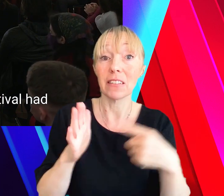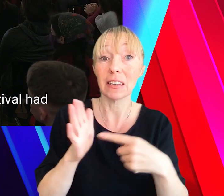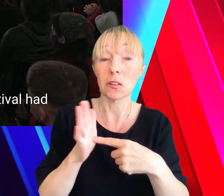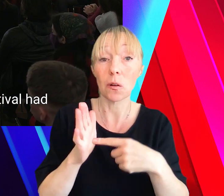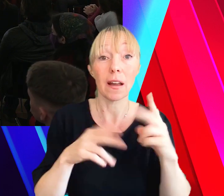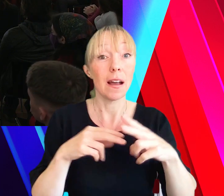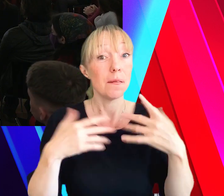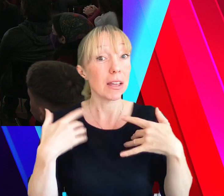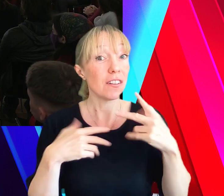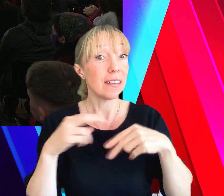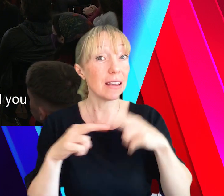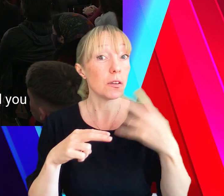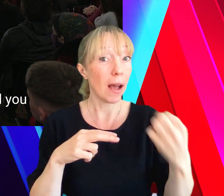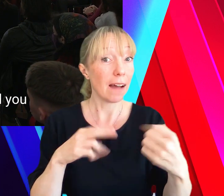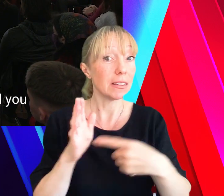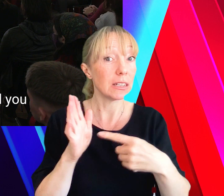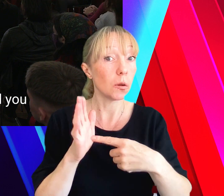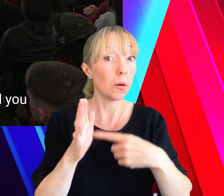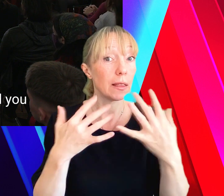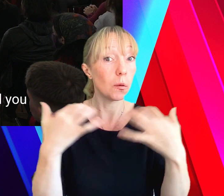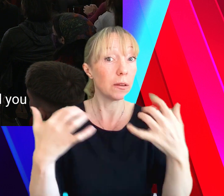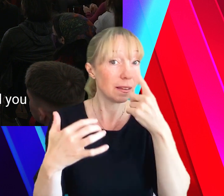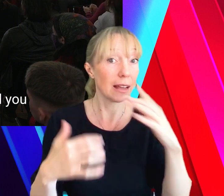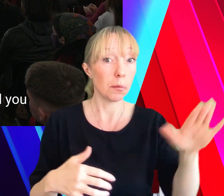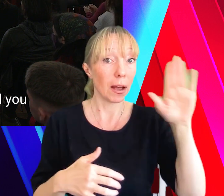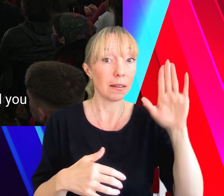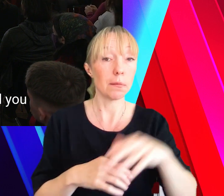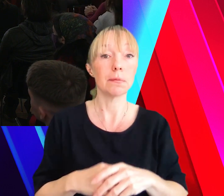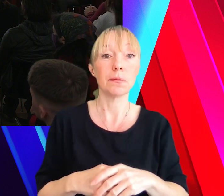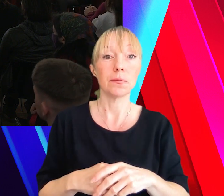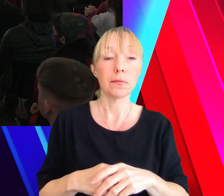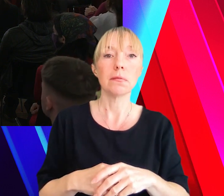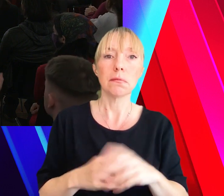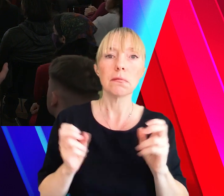TikTok. Yeah. So I'd be interested to hear, like, if you've got TikTok in the audience, could you just put your hands up?